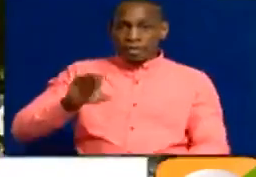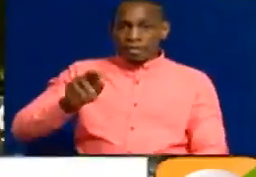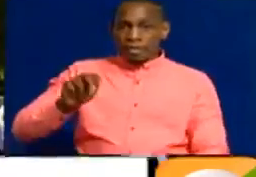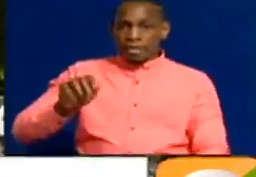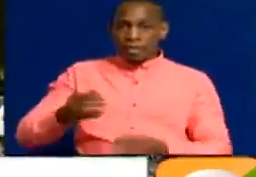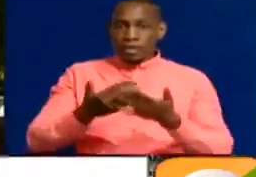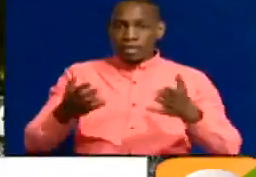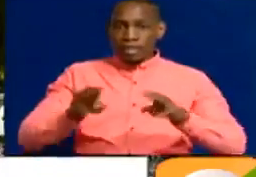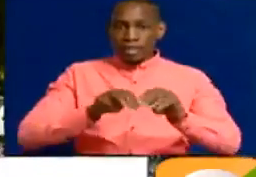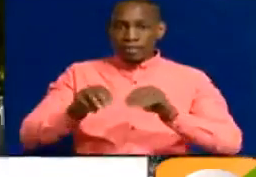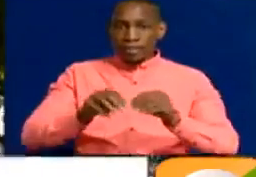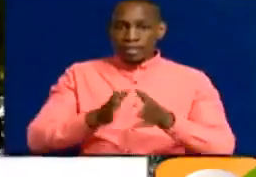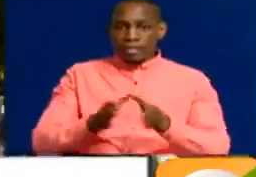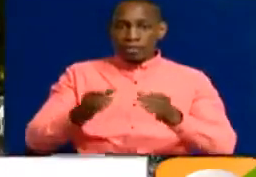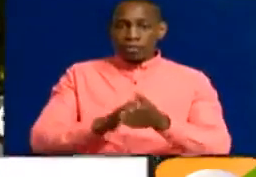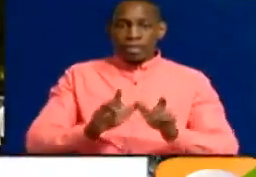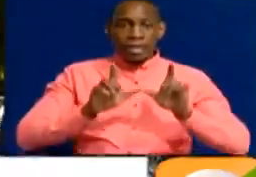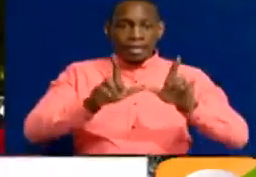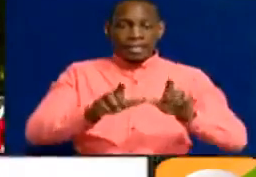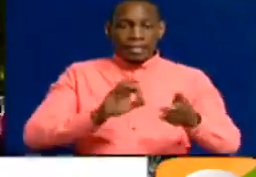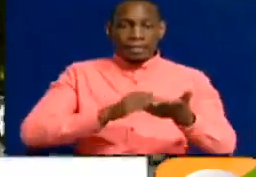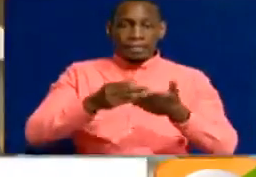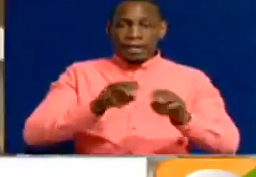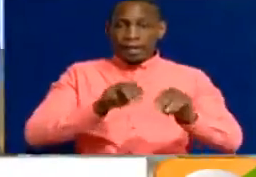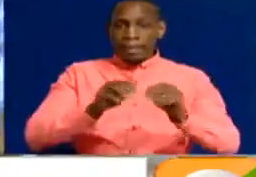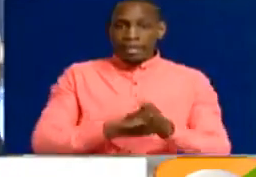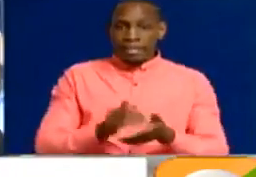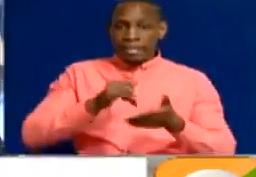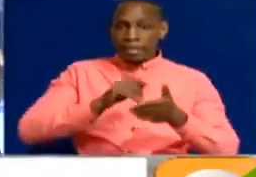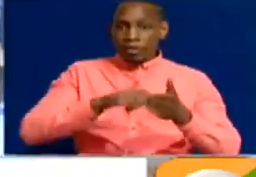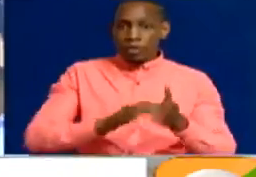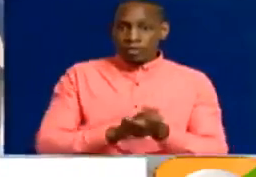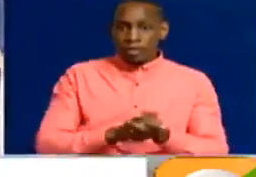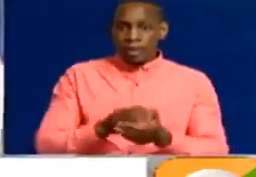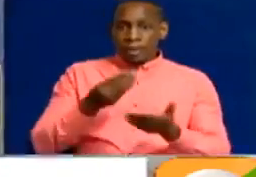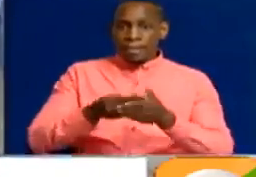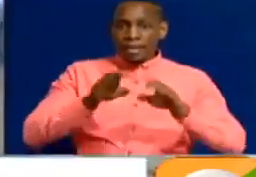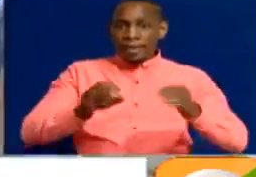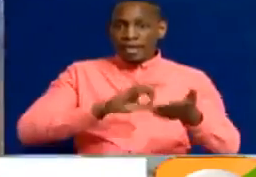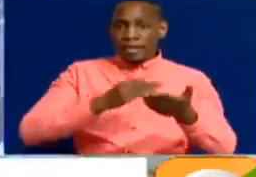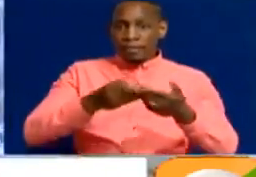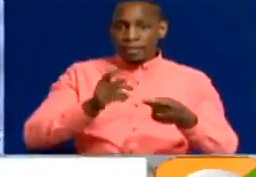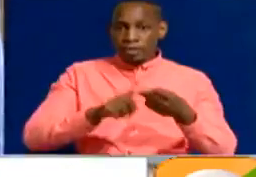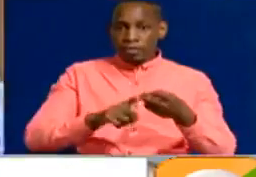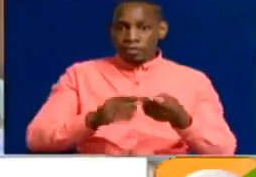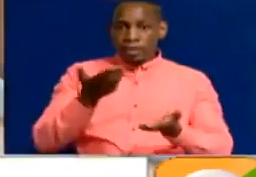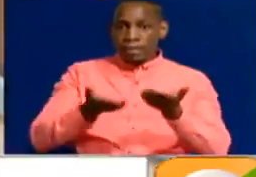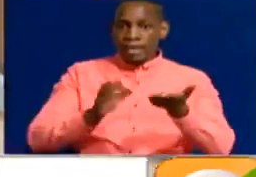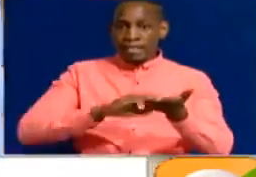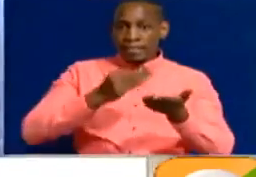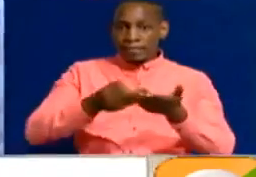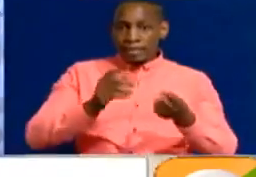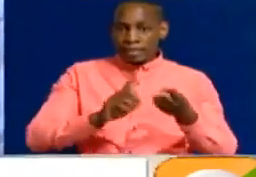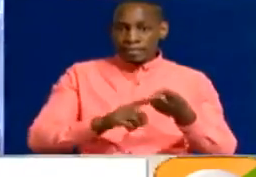Asset Management Limited, a licensed fund manager. These include Cytonn Money Market Fund, Cytonn Balanced